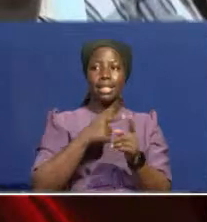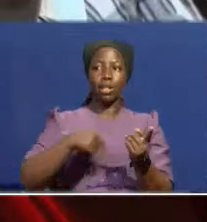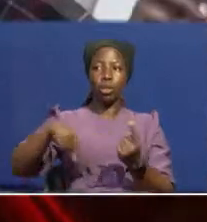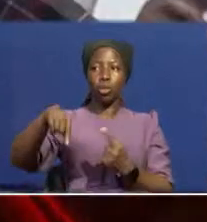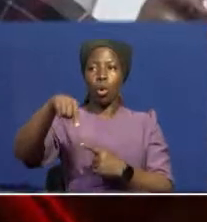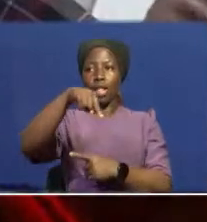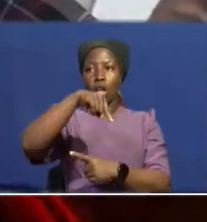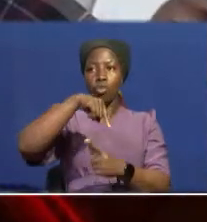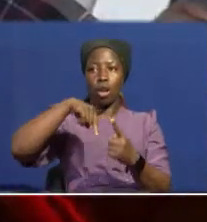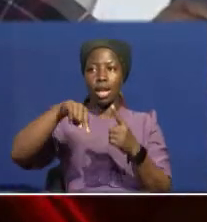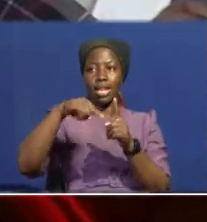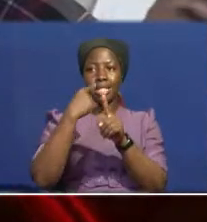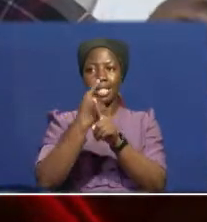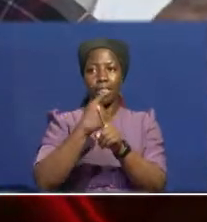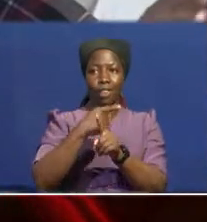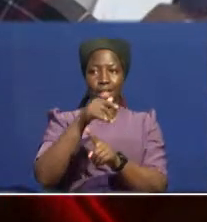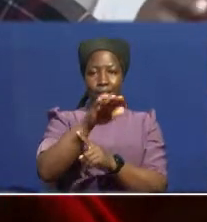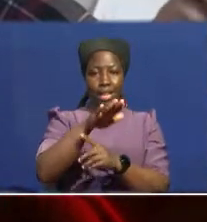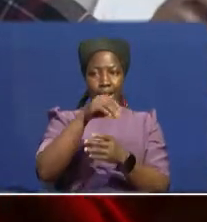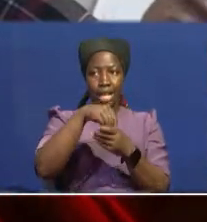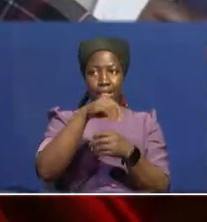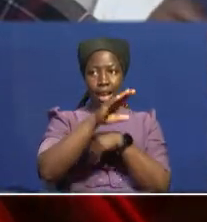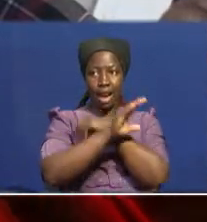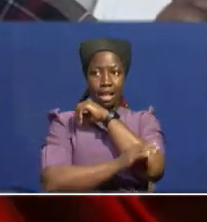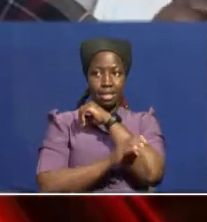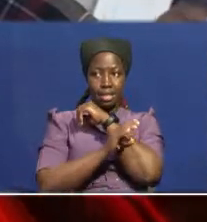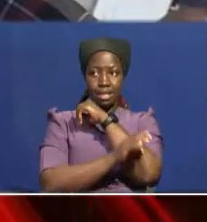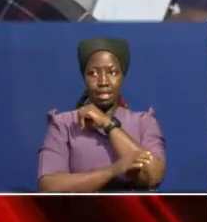in various parts of the country.